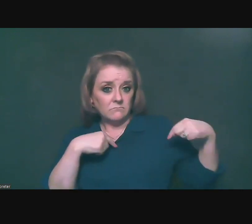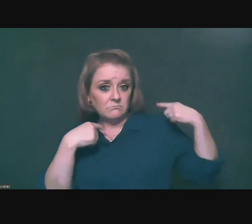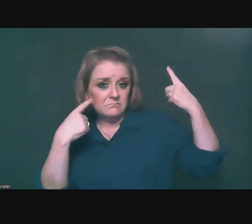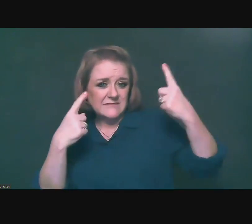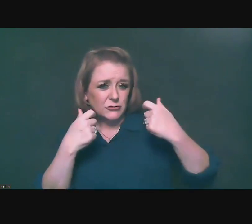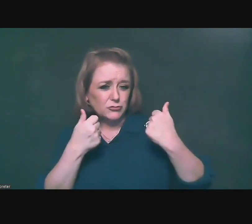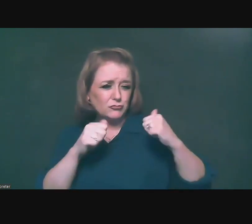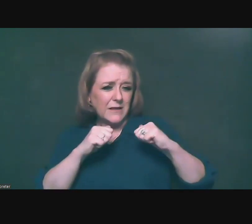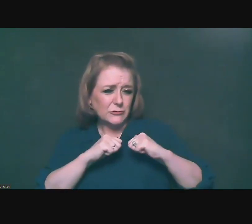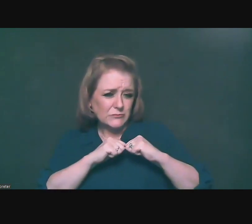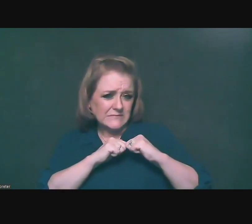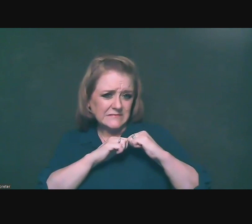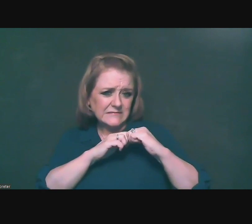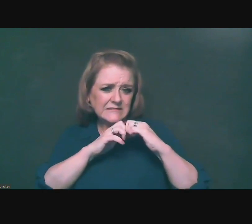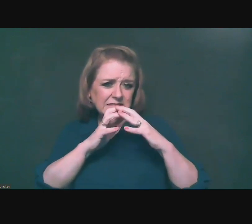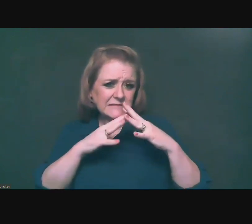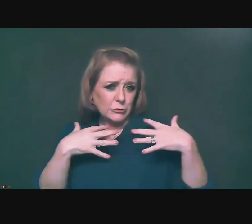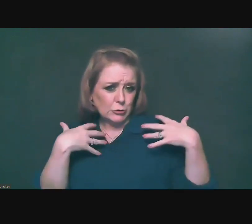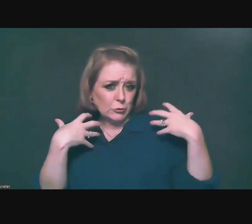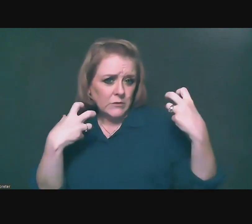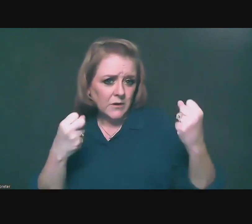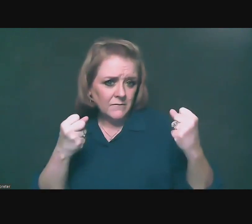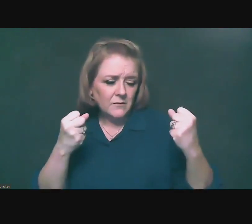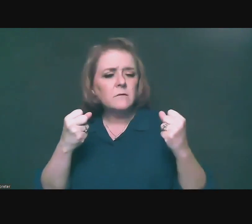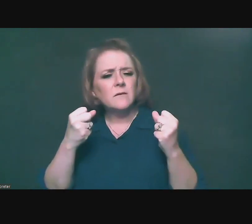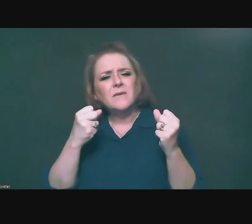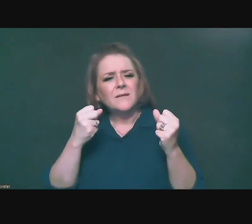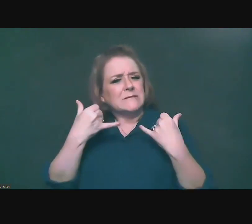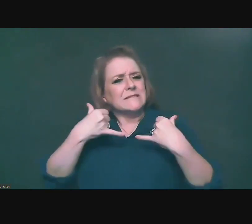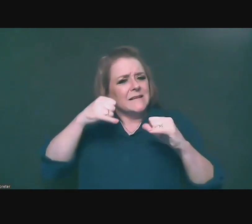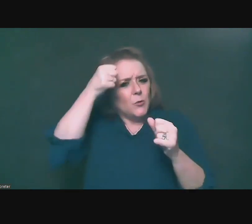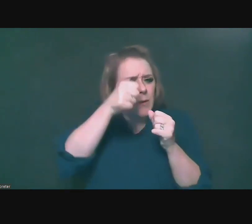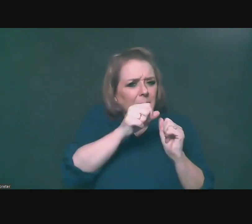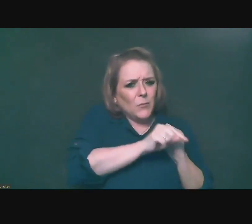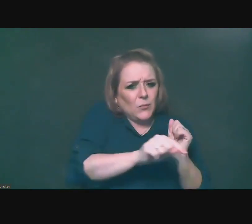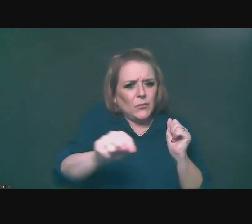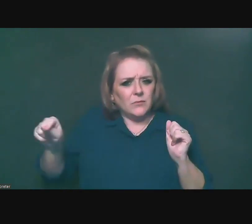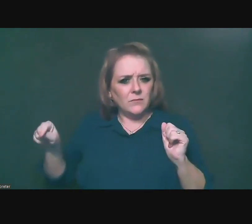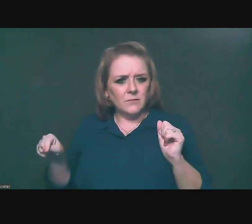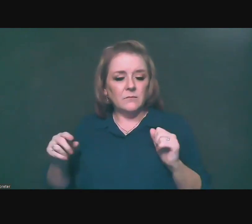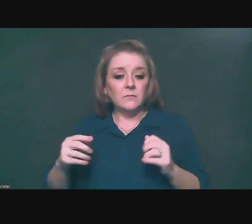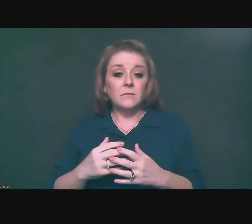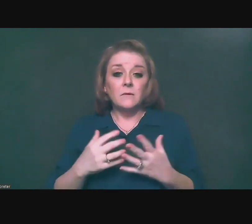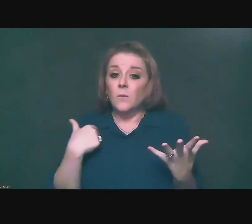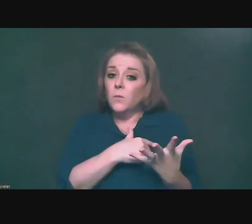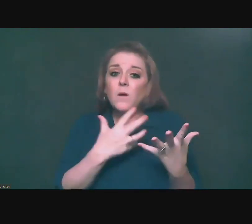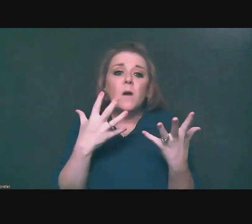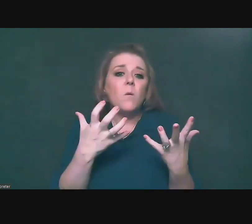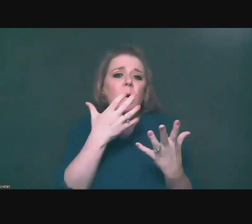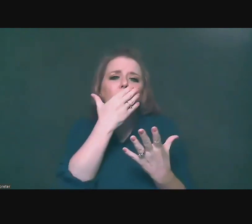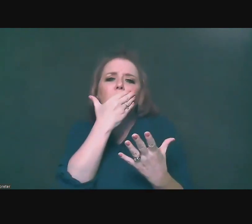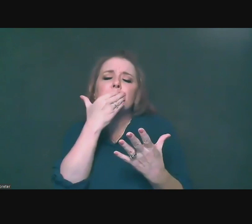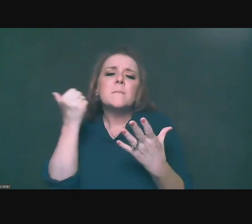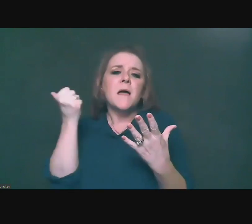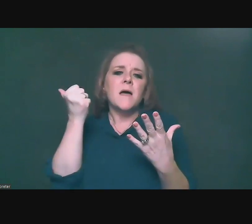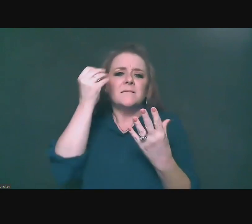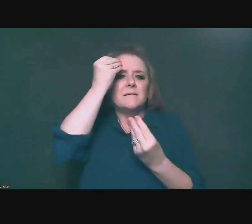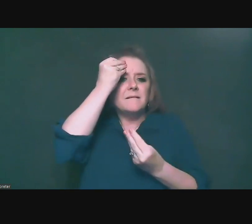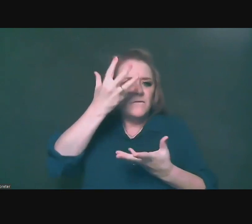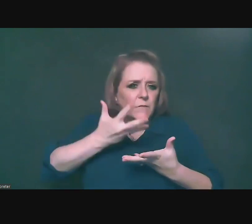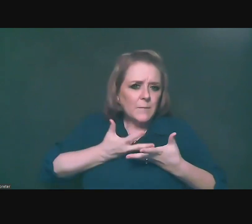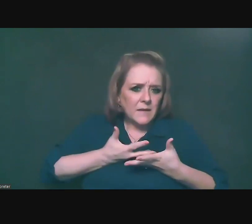held with you in mind. We want the very best science and information. We need